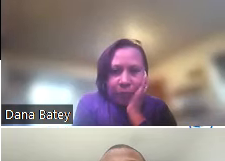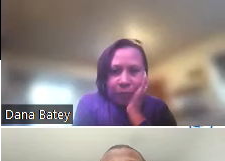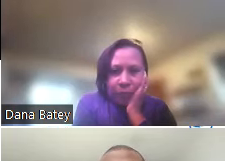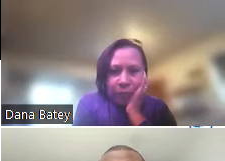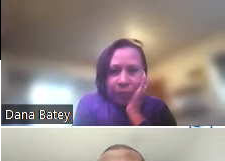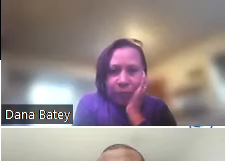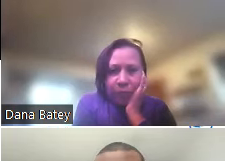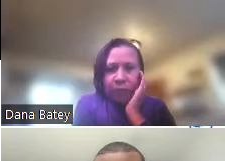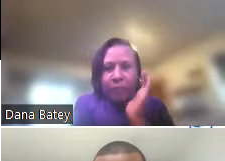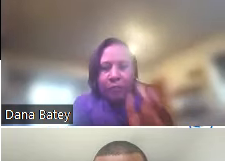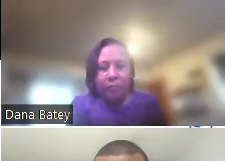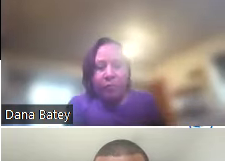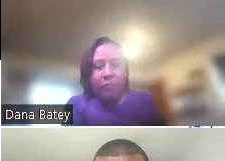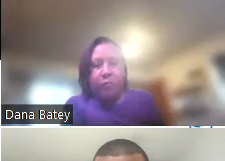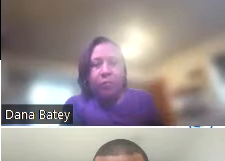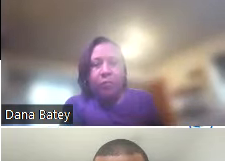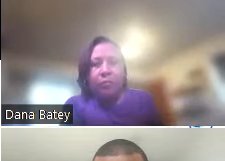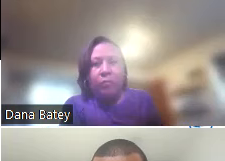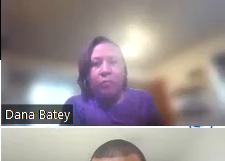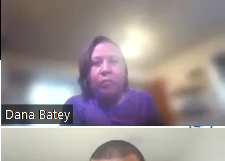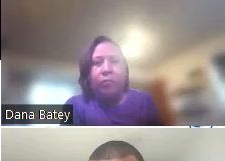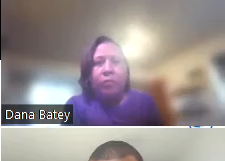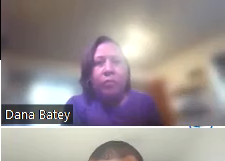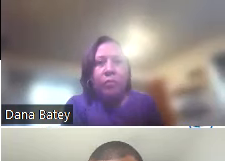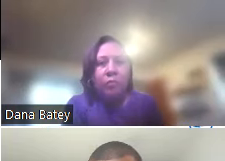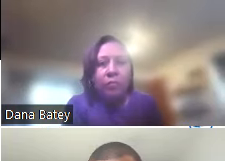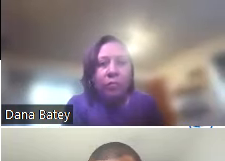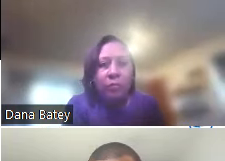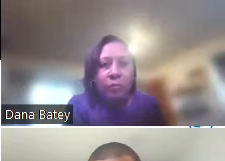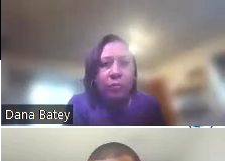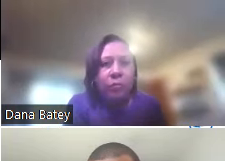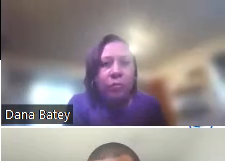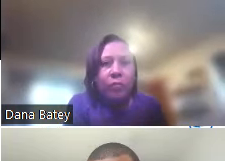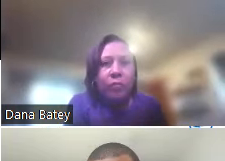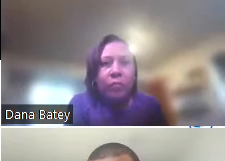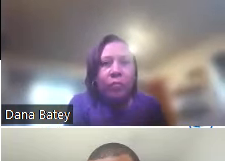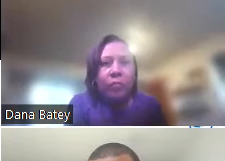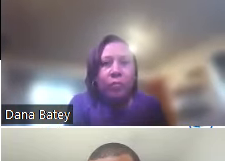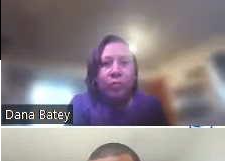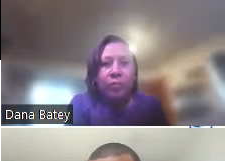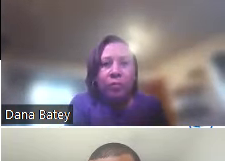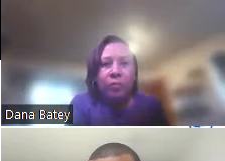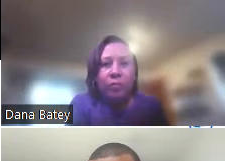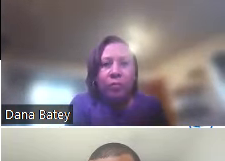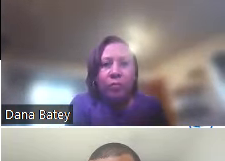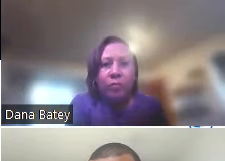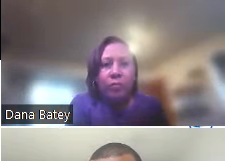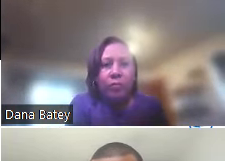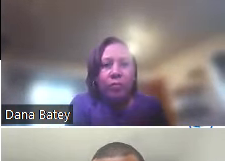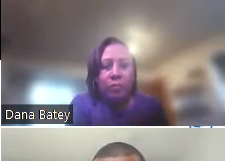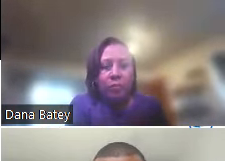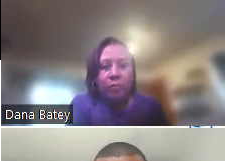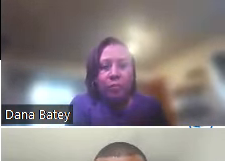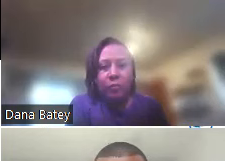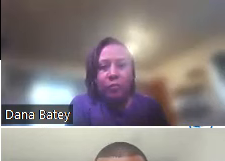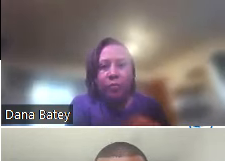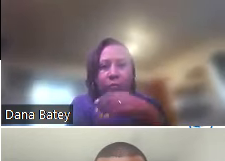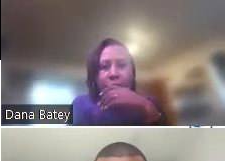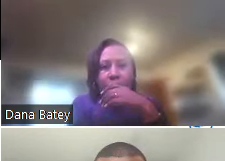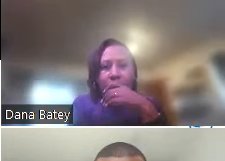Opportunities. So I think we kind of covered that, right? There is demographic data that is being collected in hospitals and physician